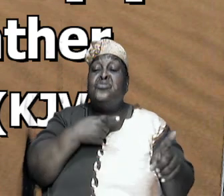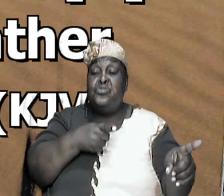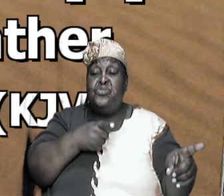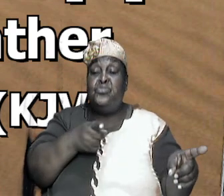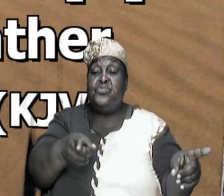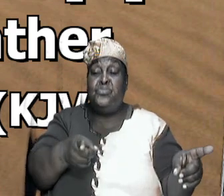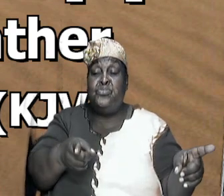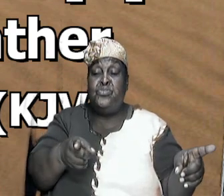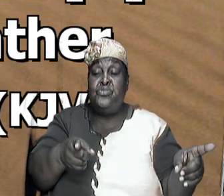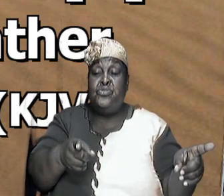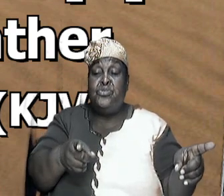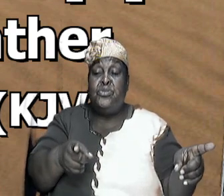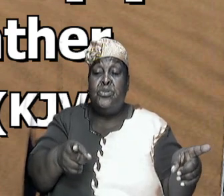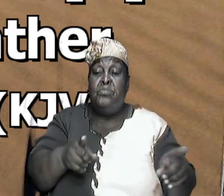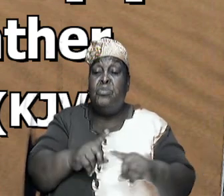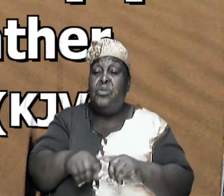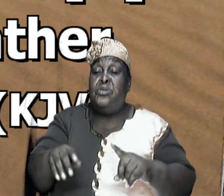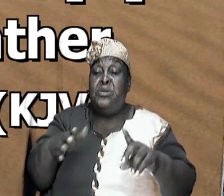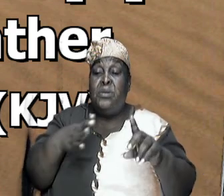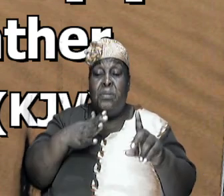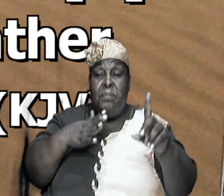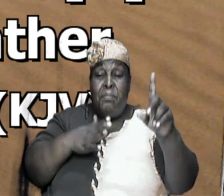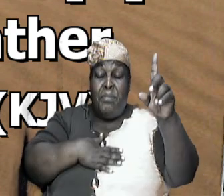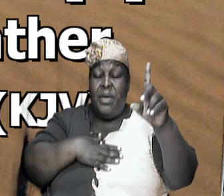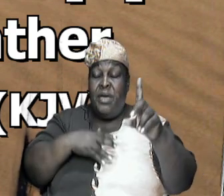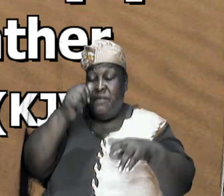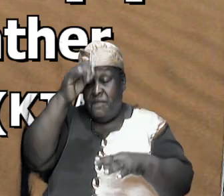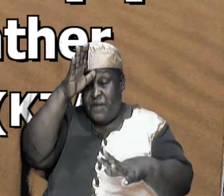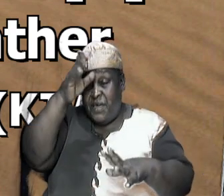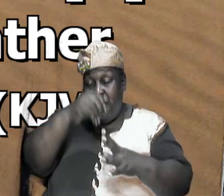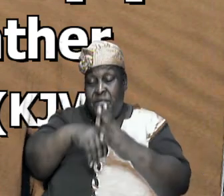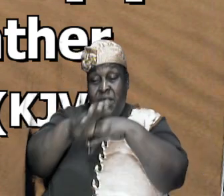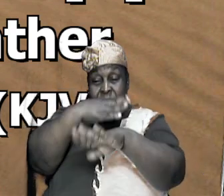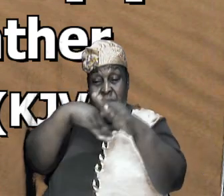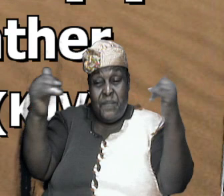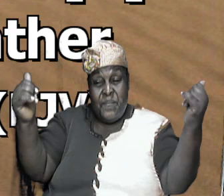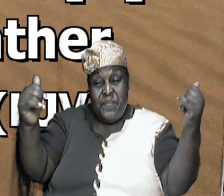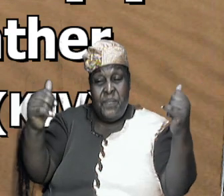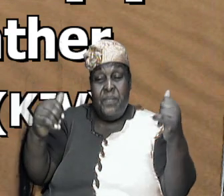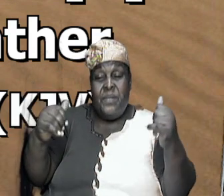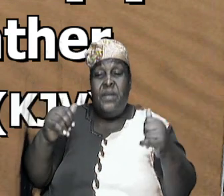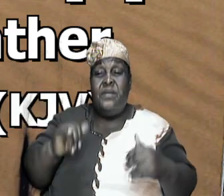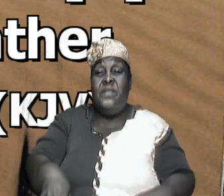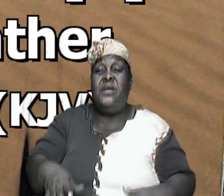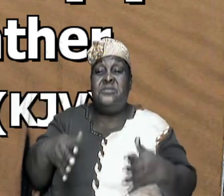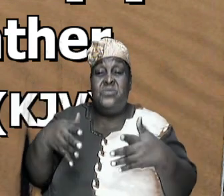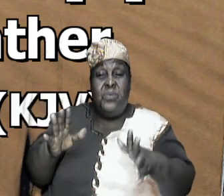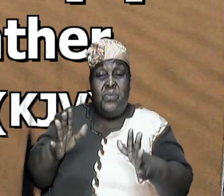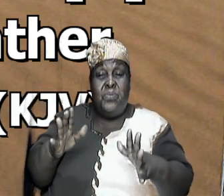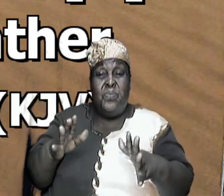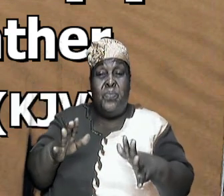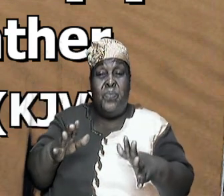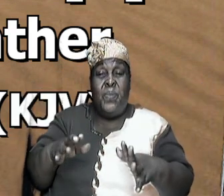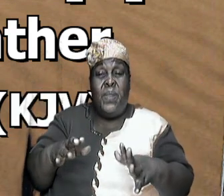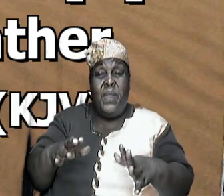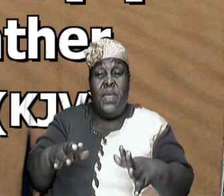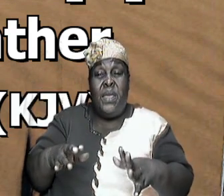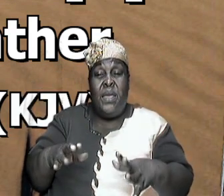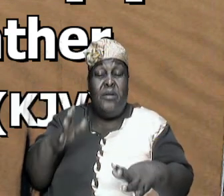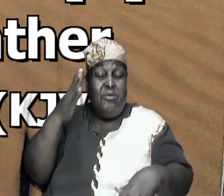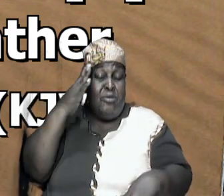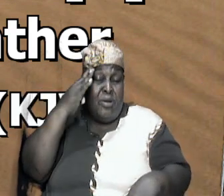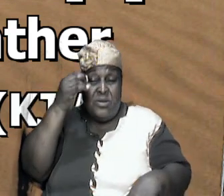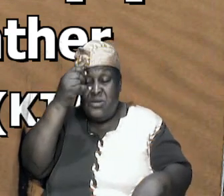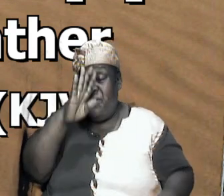my Father which is in heaven." So that is one source of revelatory knowledge